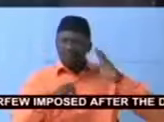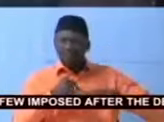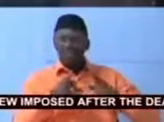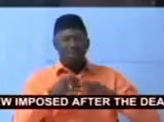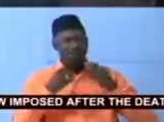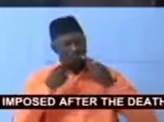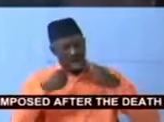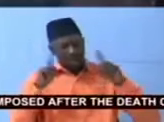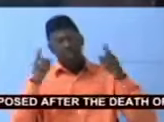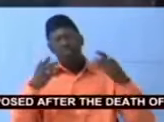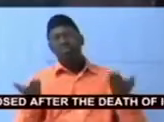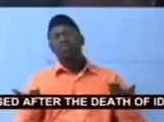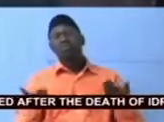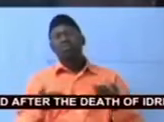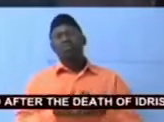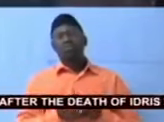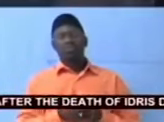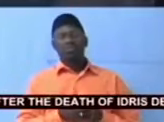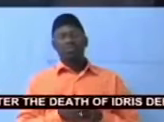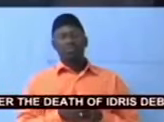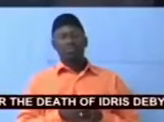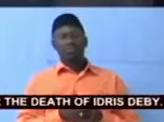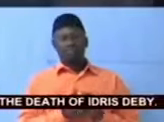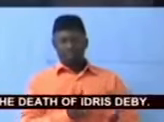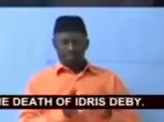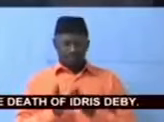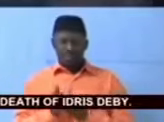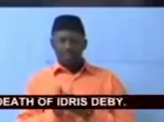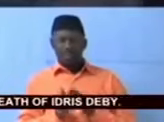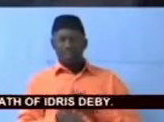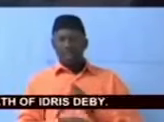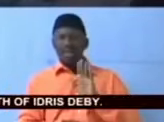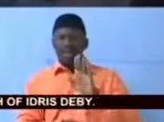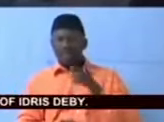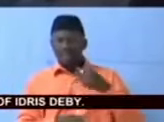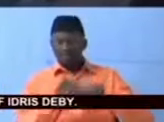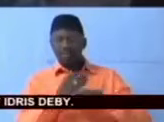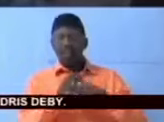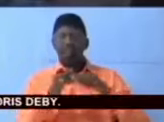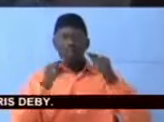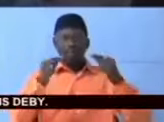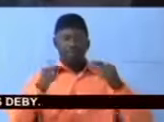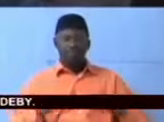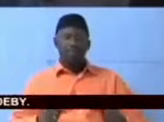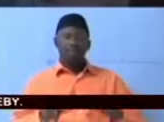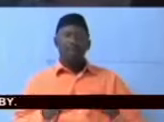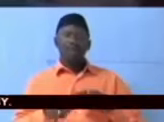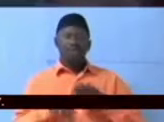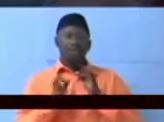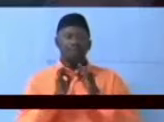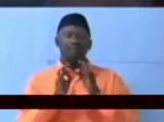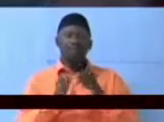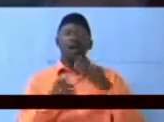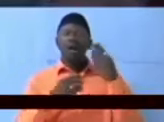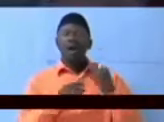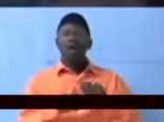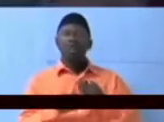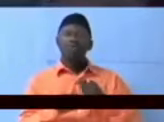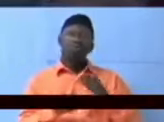And I will also later in my testimony explain how some of our colleagues had been arrested and